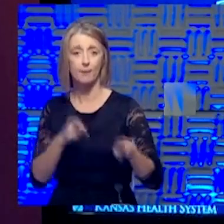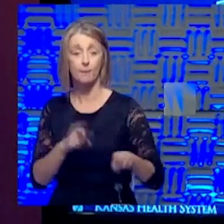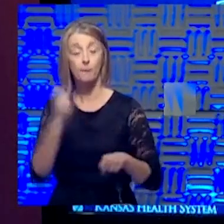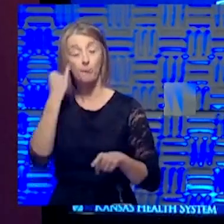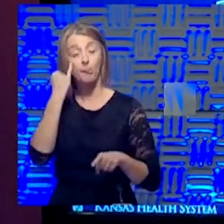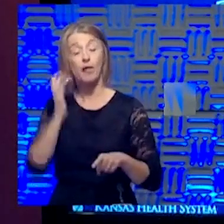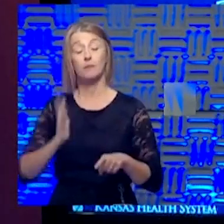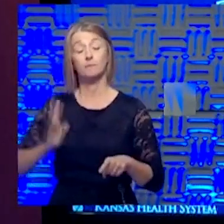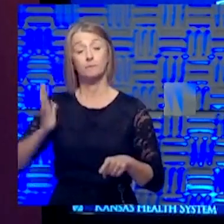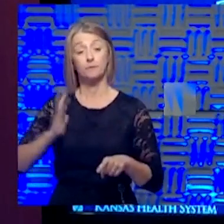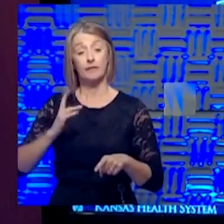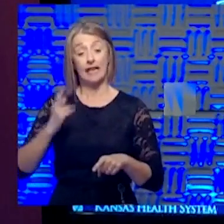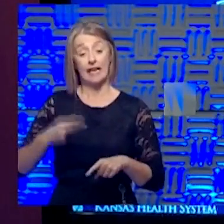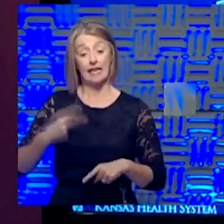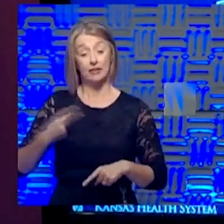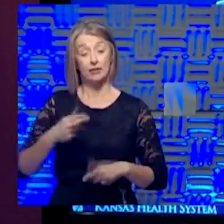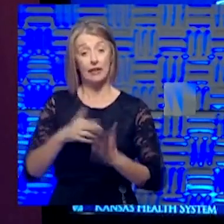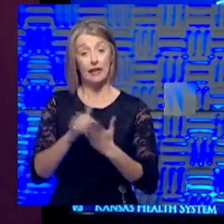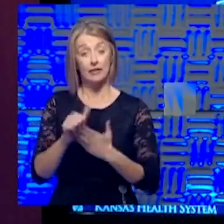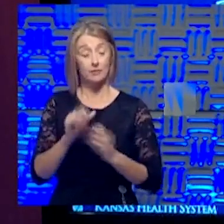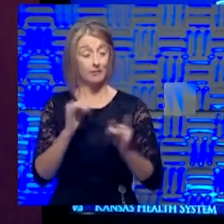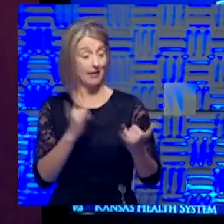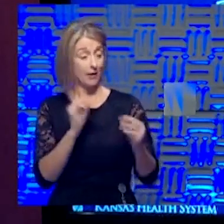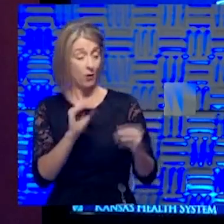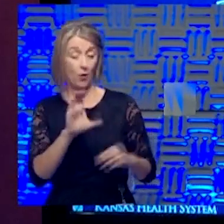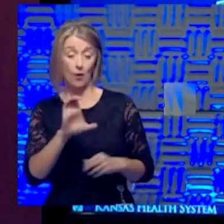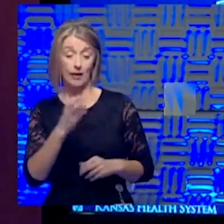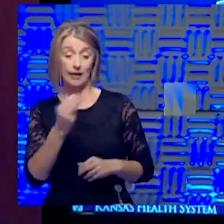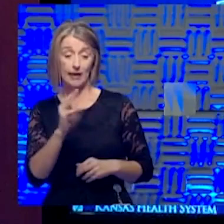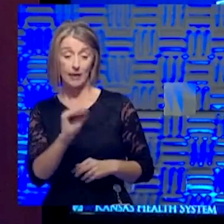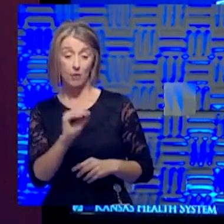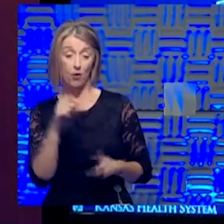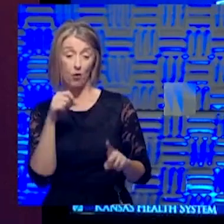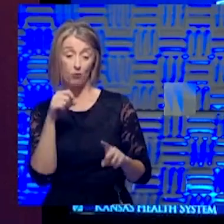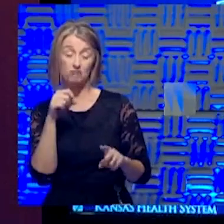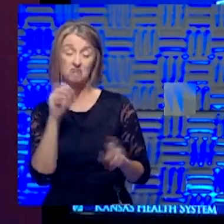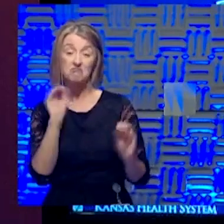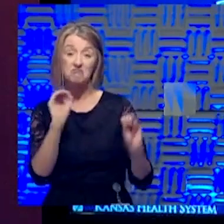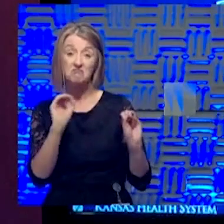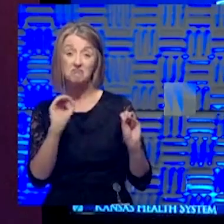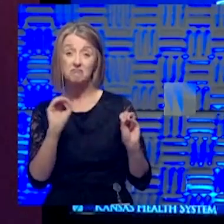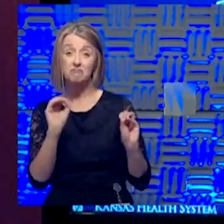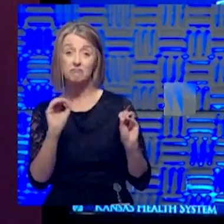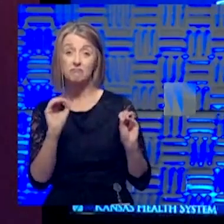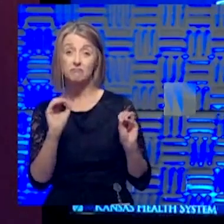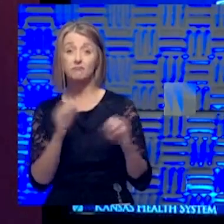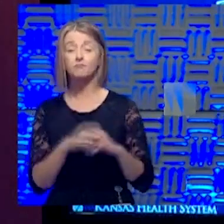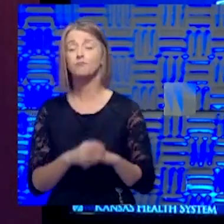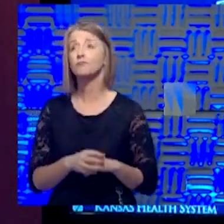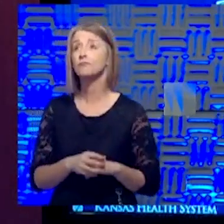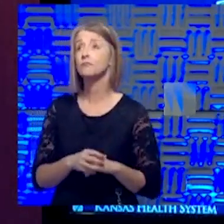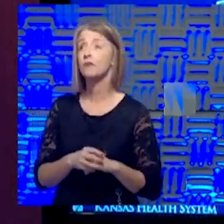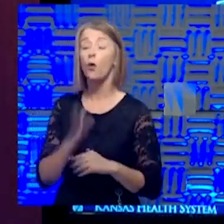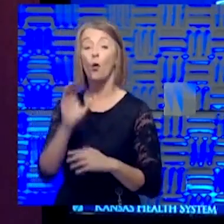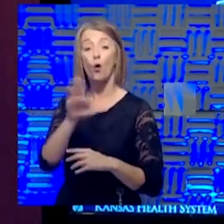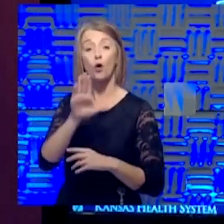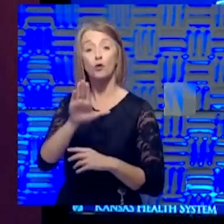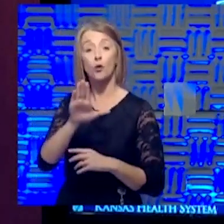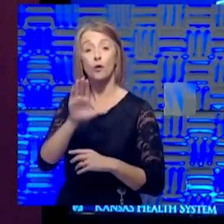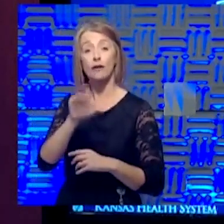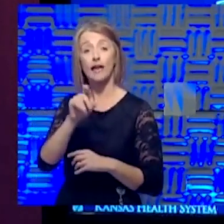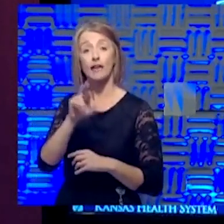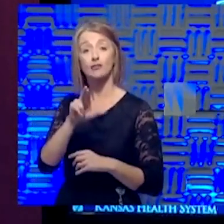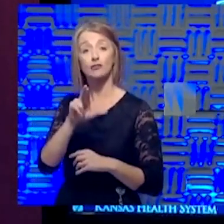had a history of cancer, but you're not actively getting chemotherapy, your risk's pretty, let's even say your cancer's in remission,